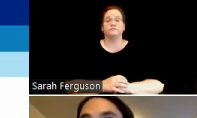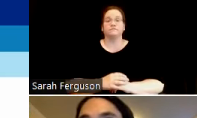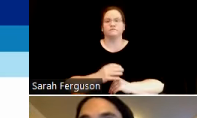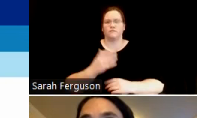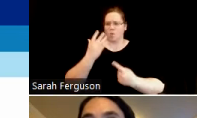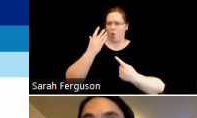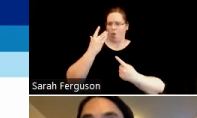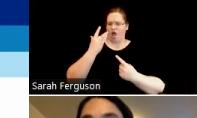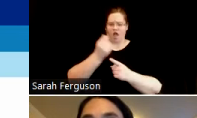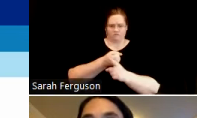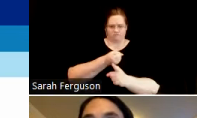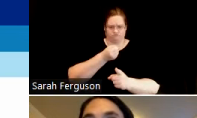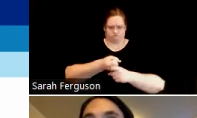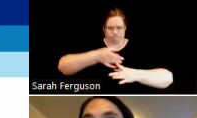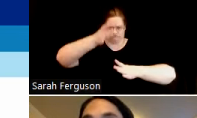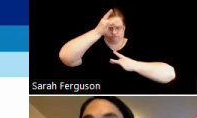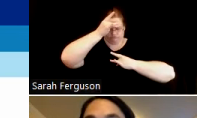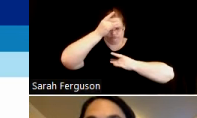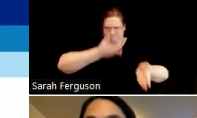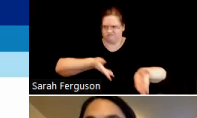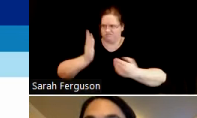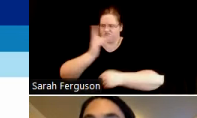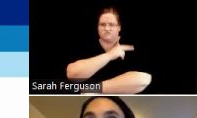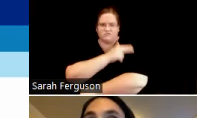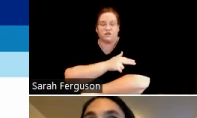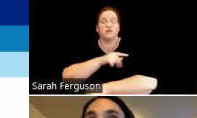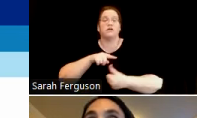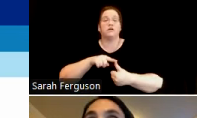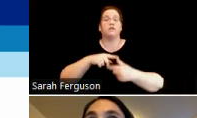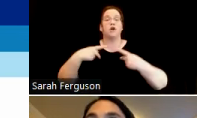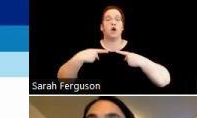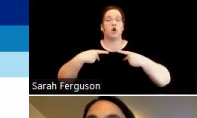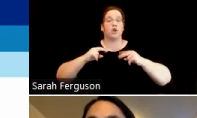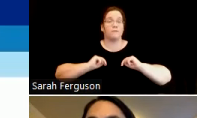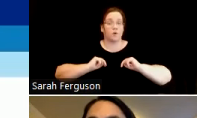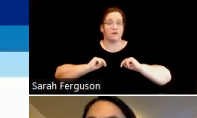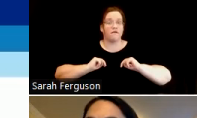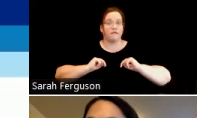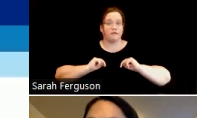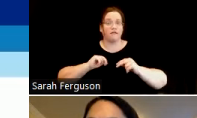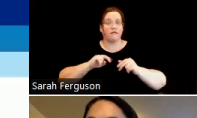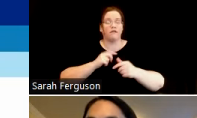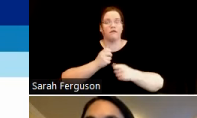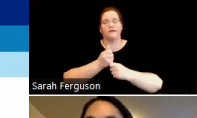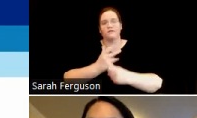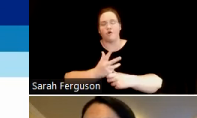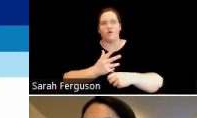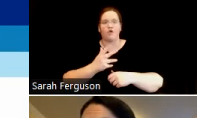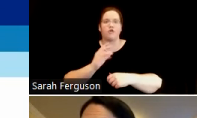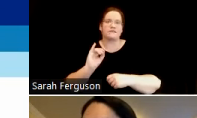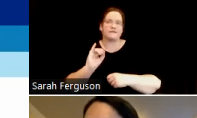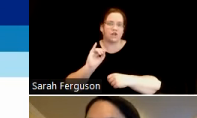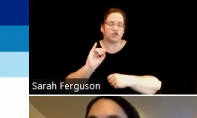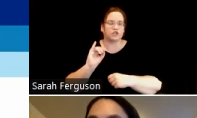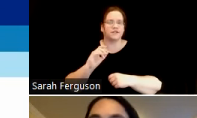related to COVID, so pediatric COVID pneumonia. that can cause an infection. COVID causes